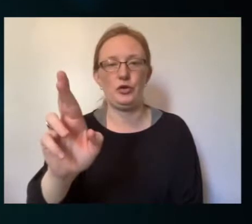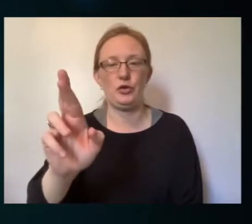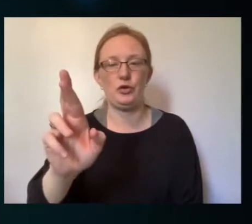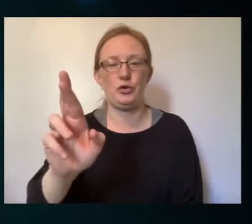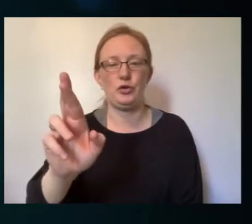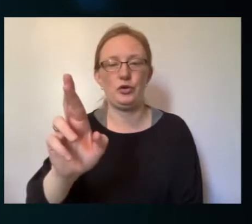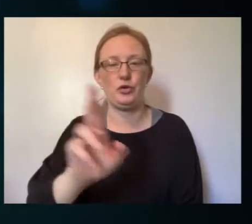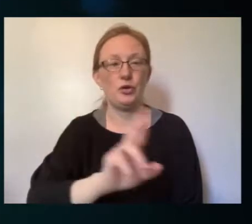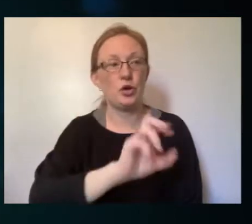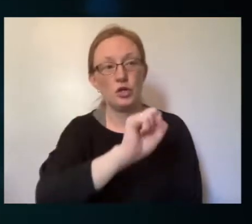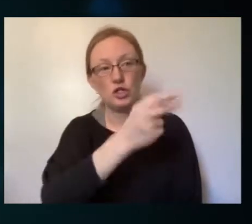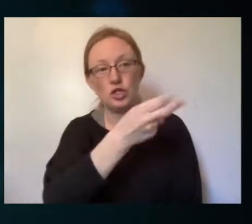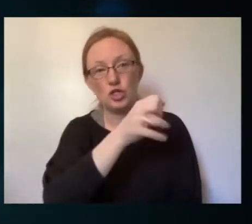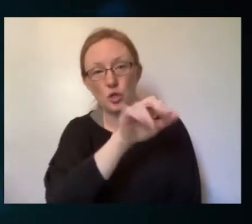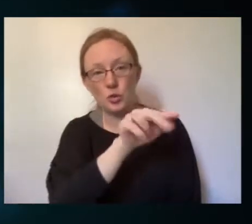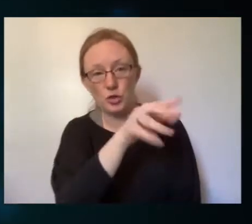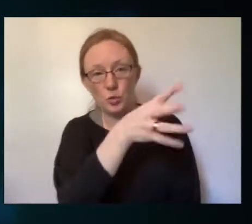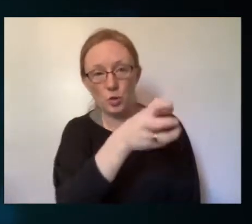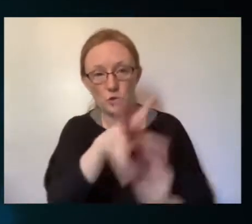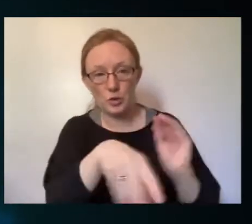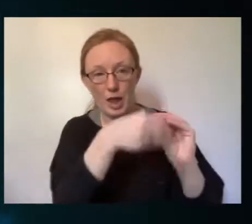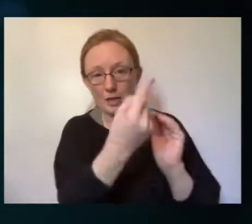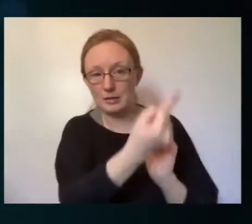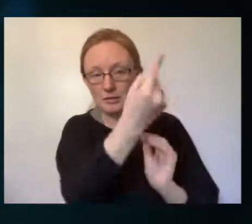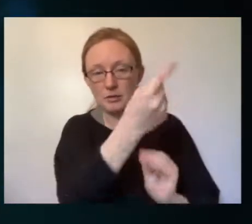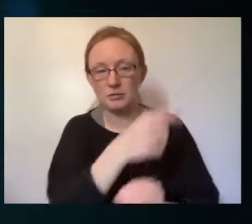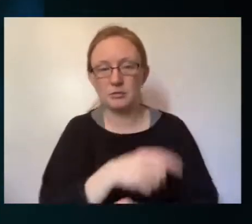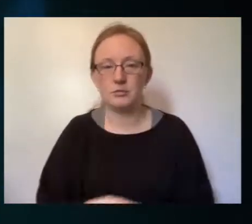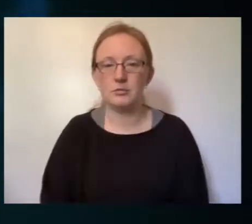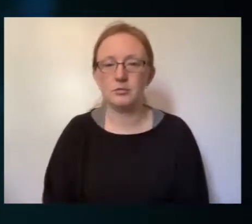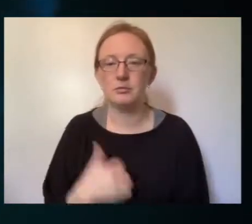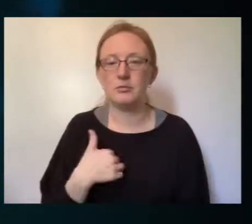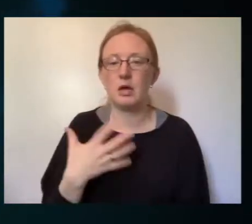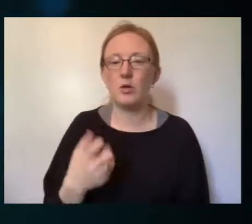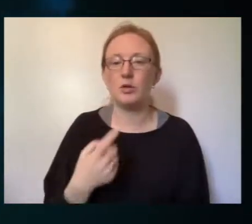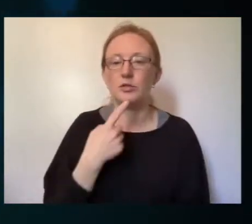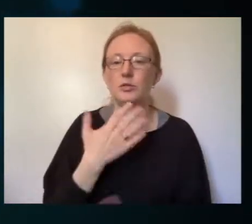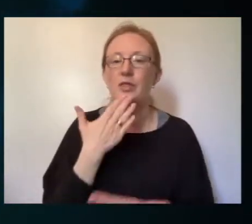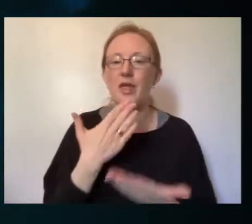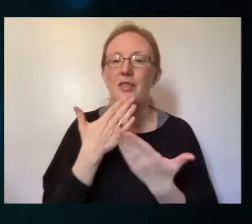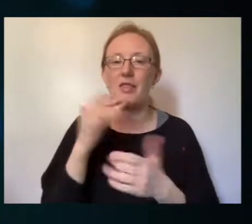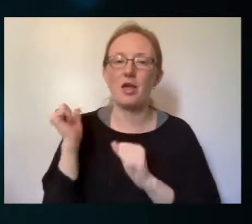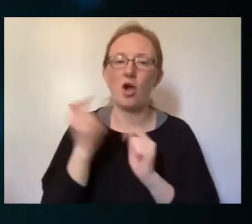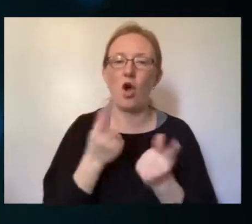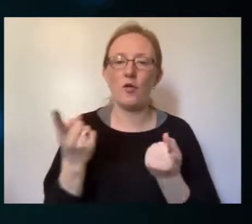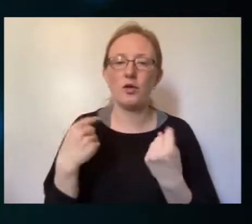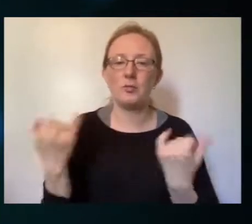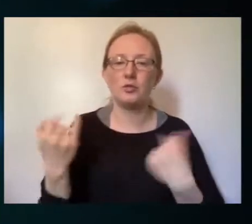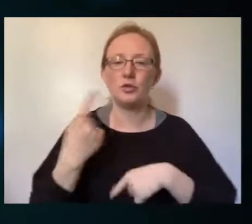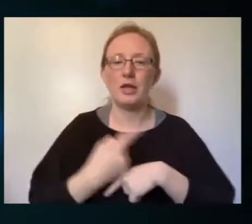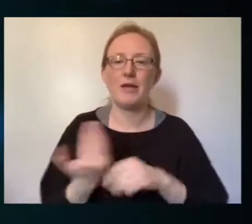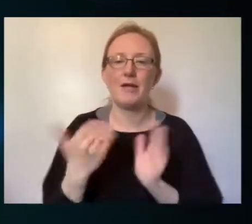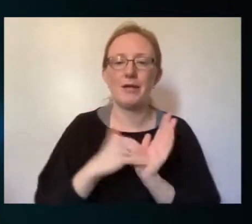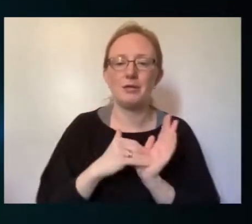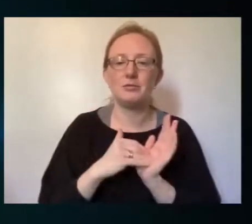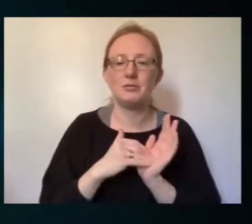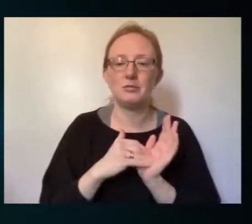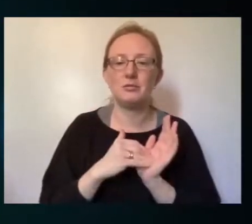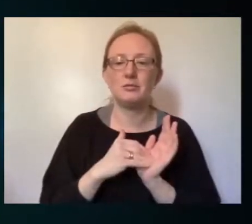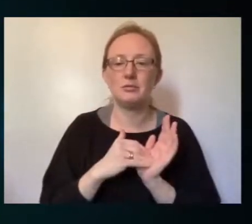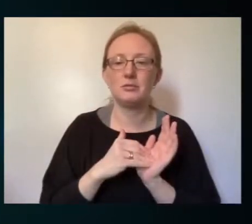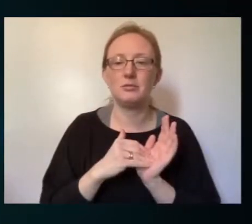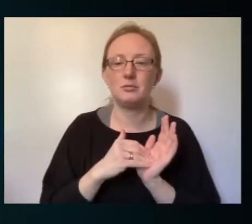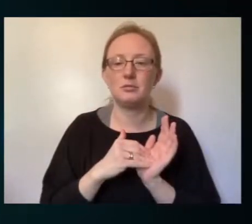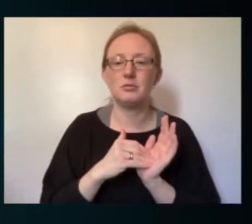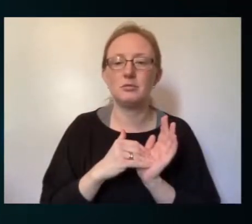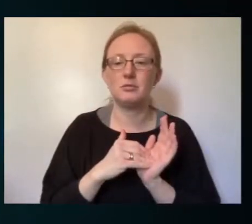Xiaowen, would you like to add anything? Yeah, I just want to thank everybody for being here today. Again,